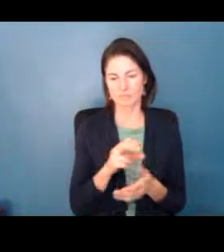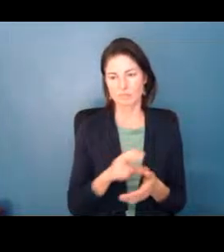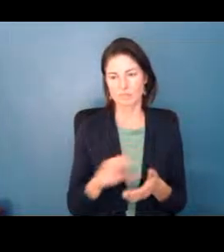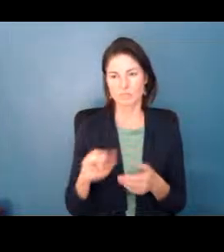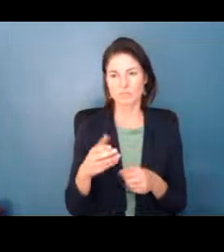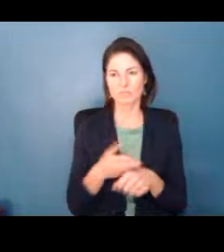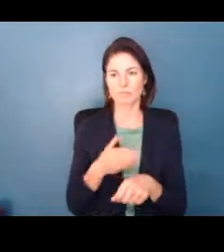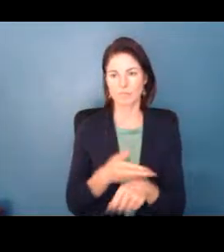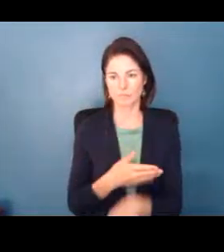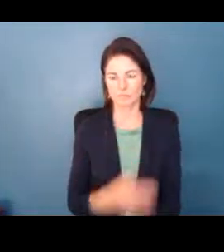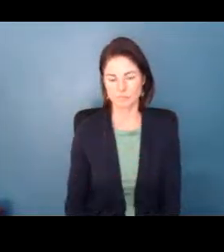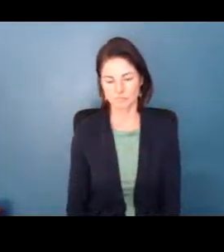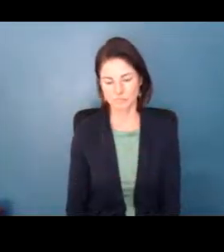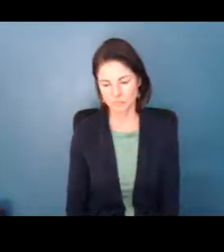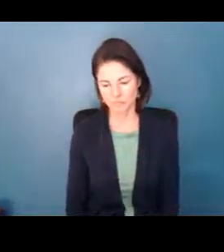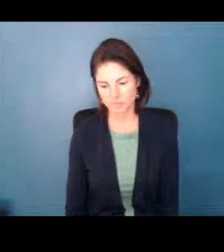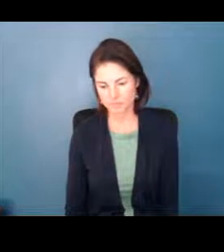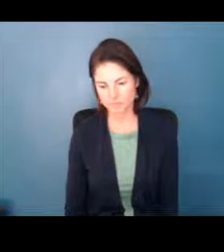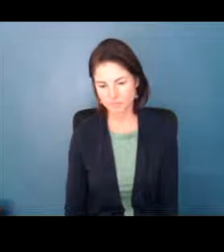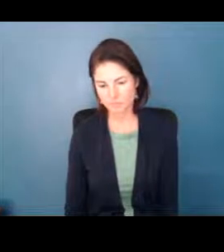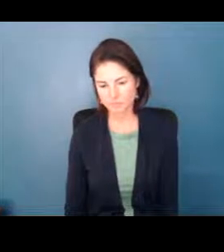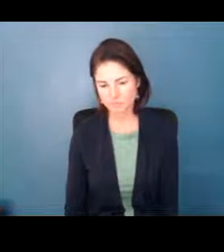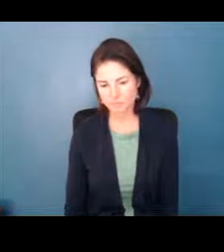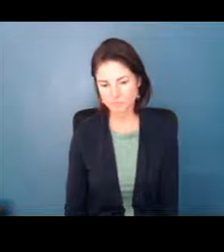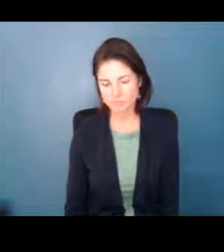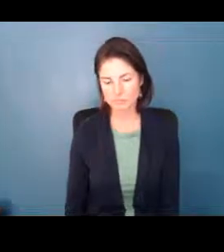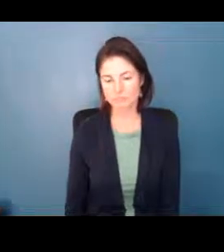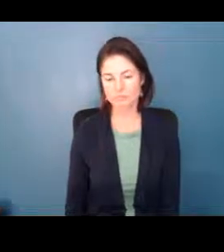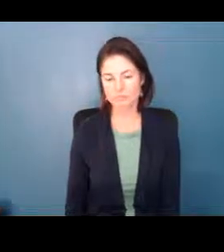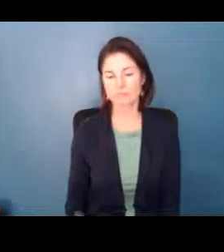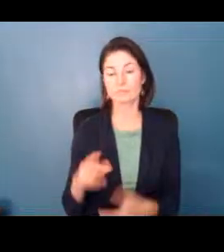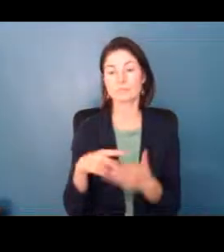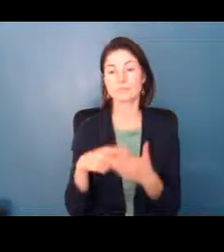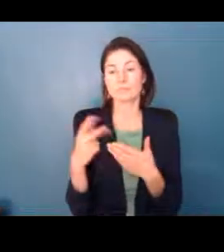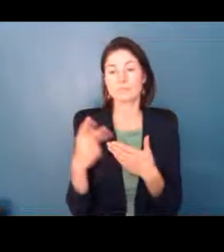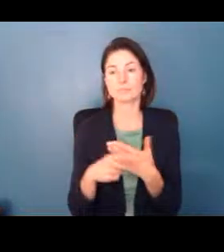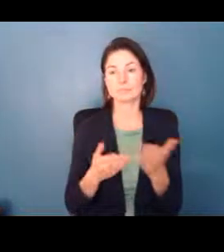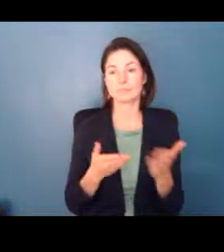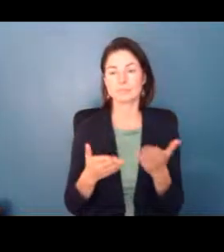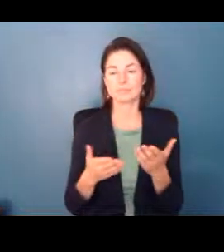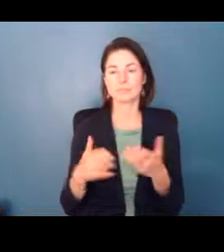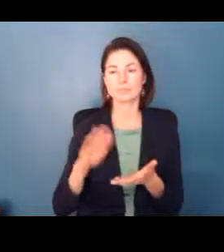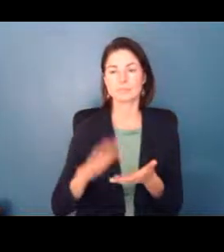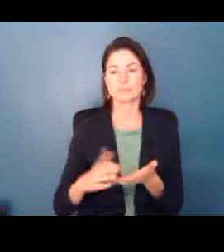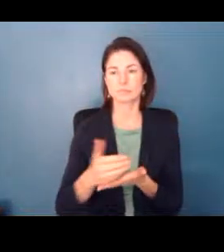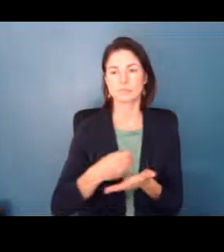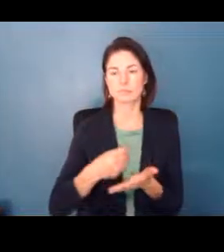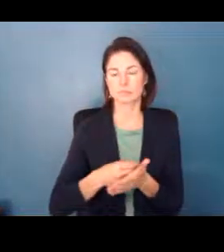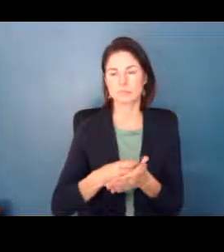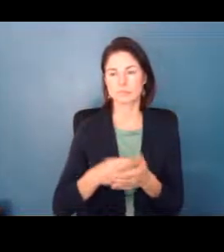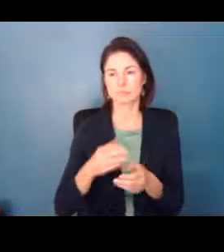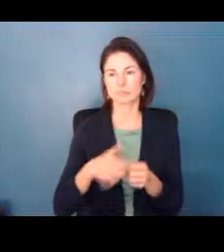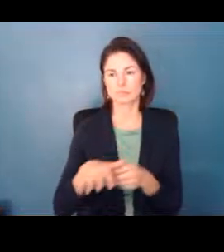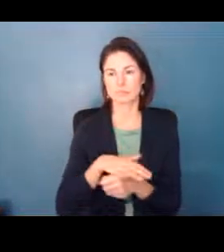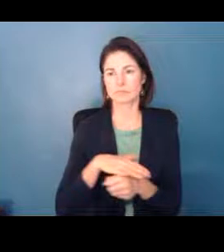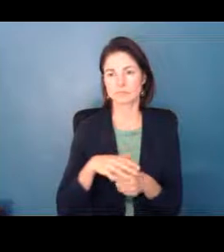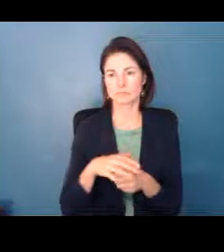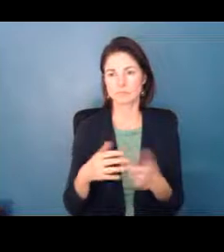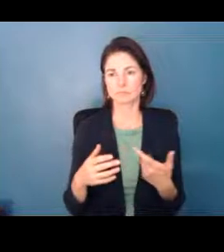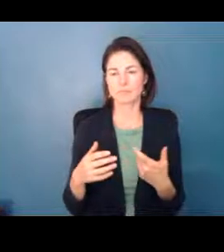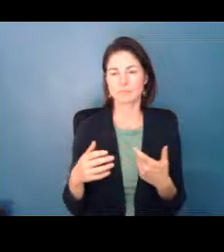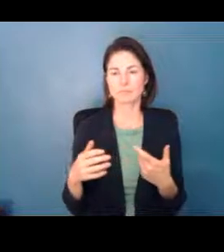phase. The Hollydale Area Access Improvements Project will serve a low-income neighborhood that is disproportionately burdened by air